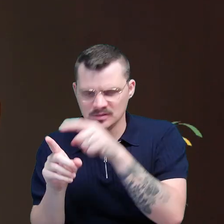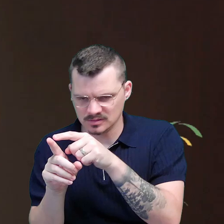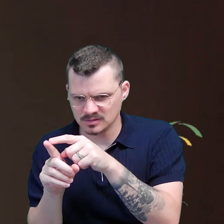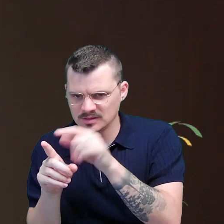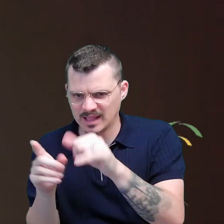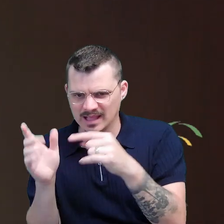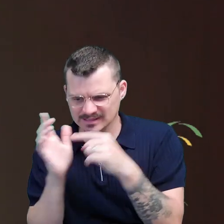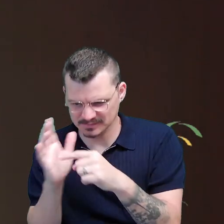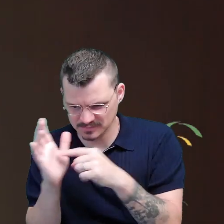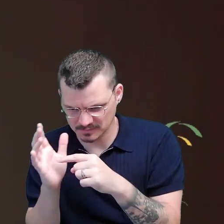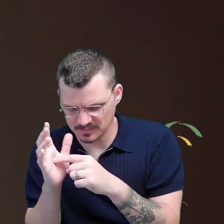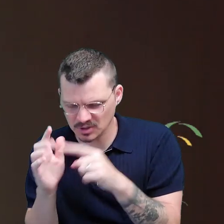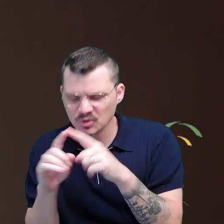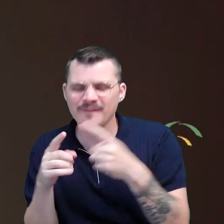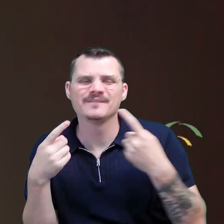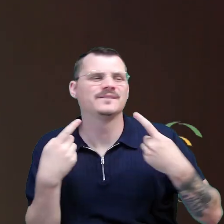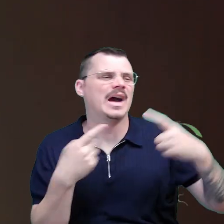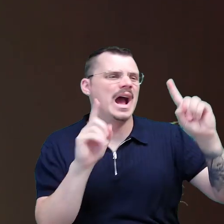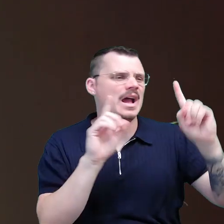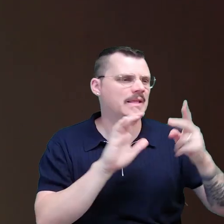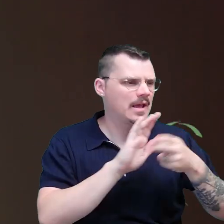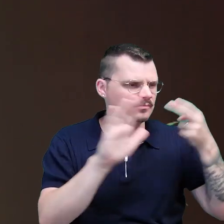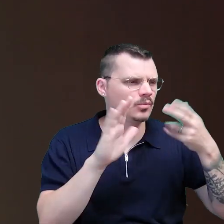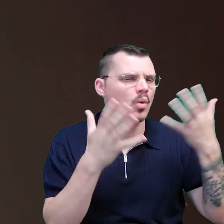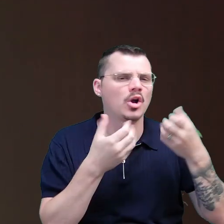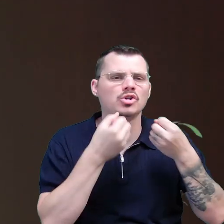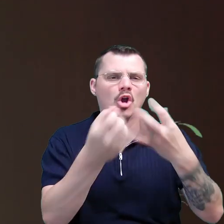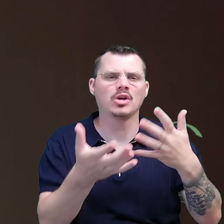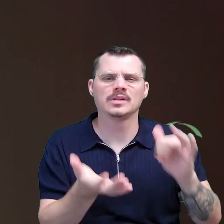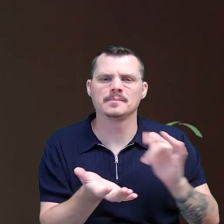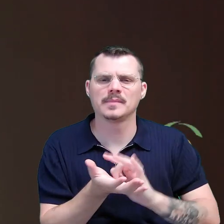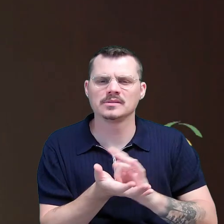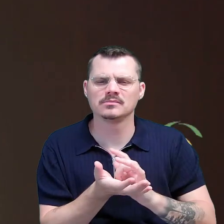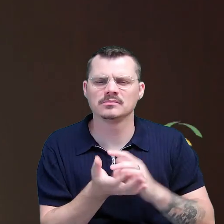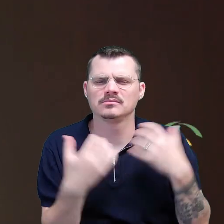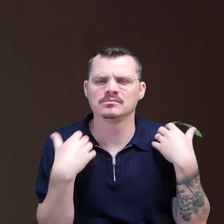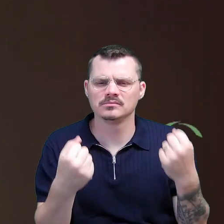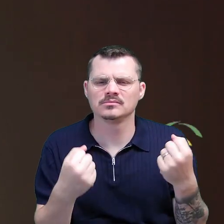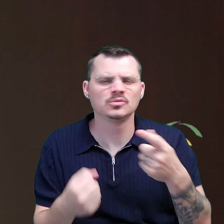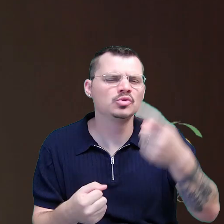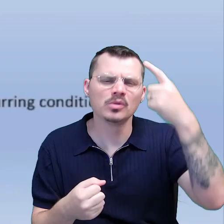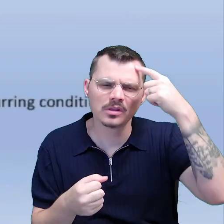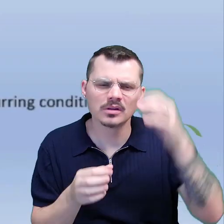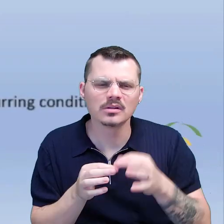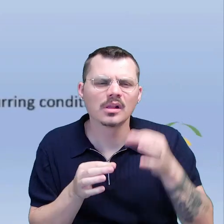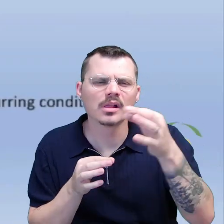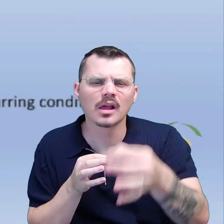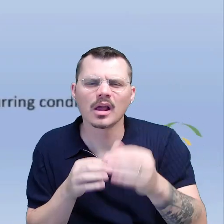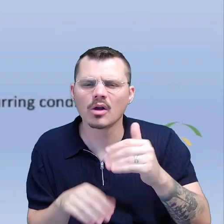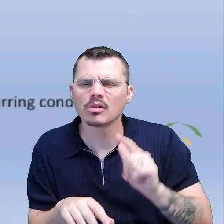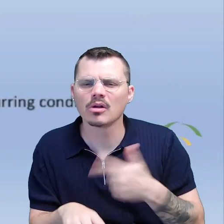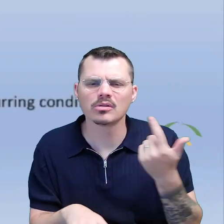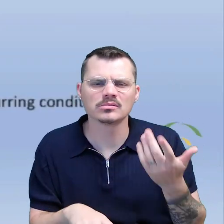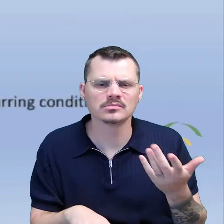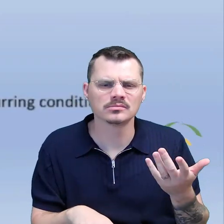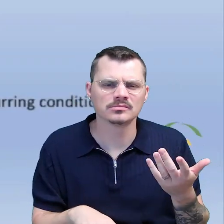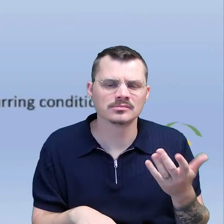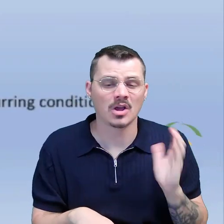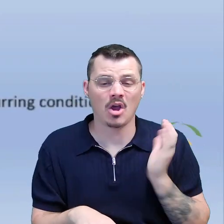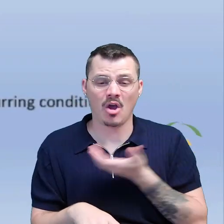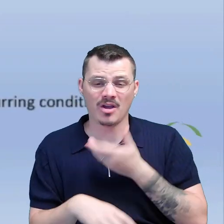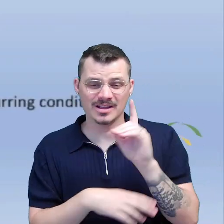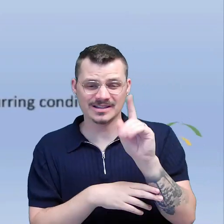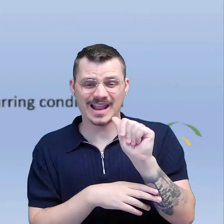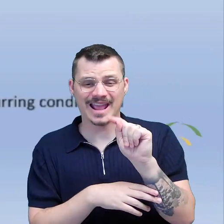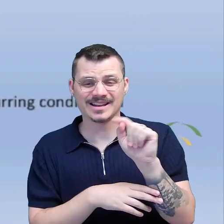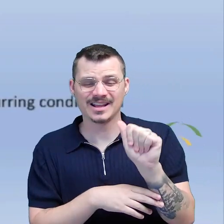symptom to finally getting the diagnosis of what was causing it? What do you think the average delay was? Well, in our